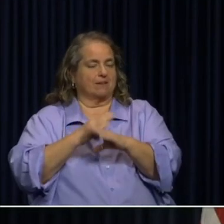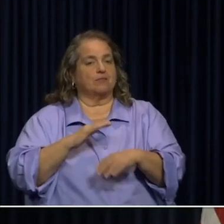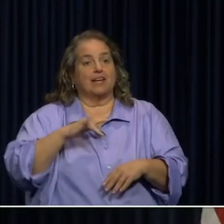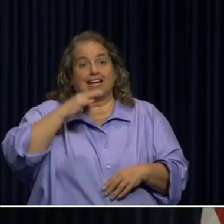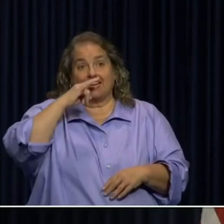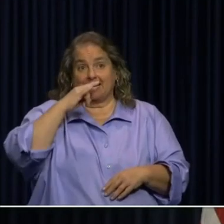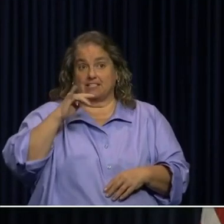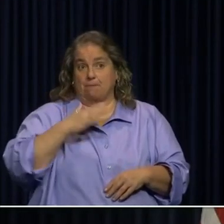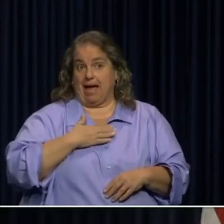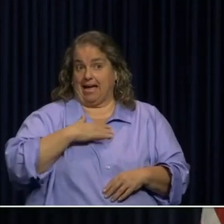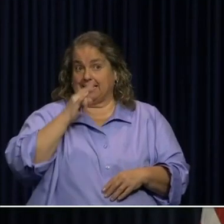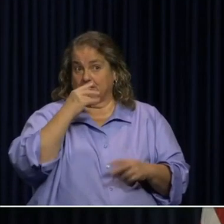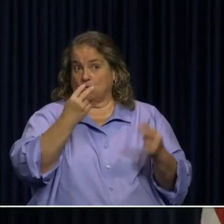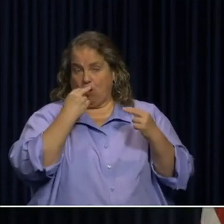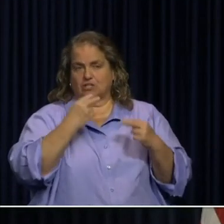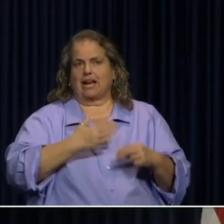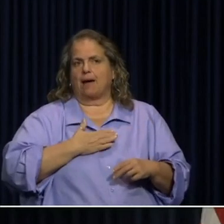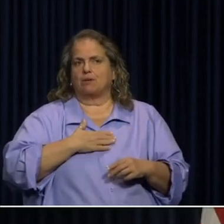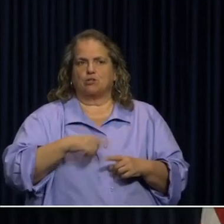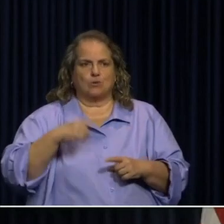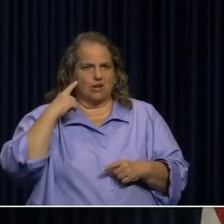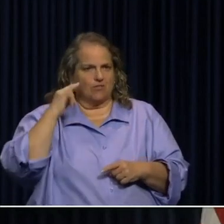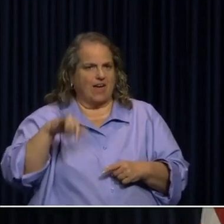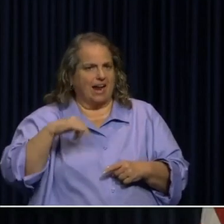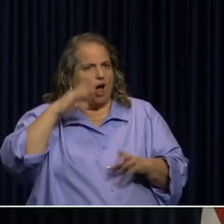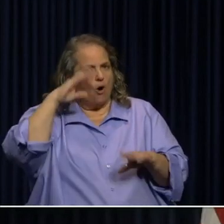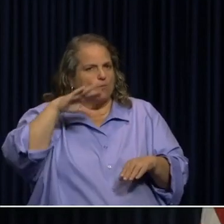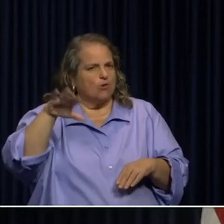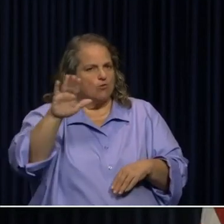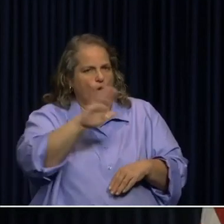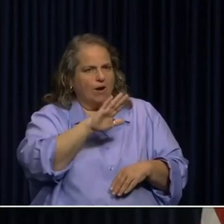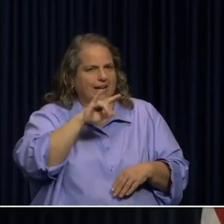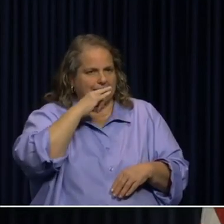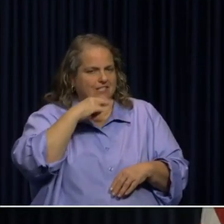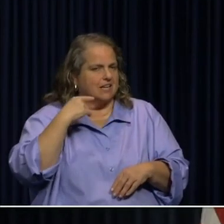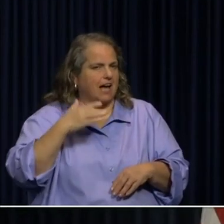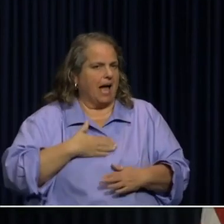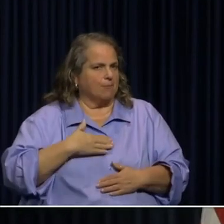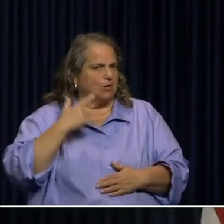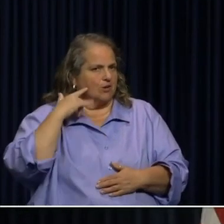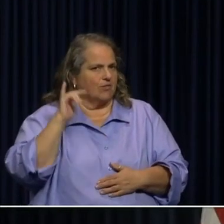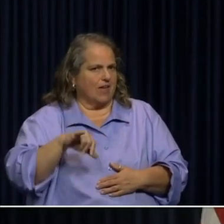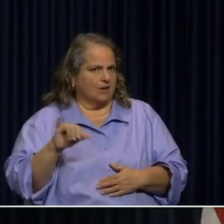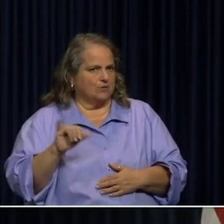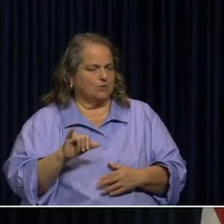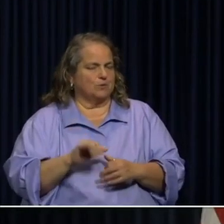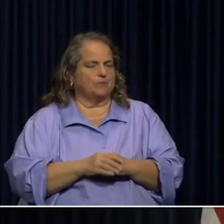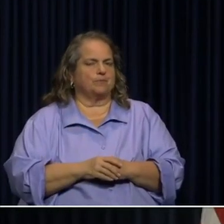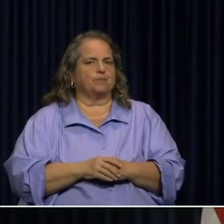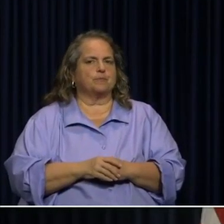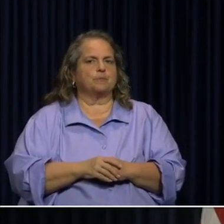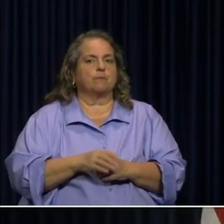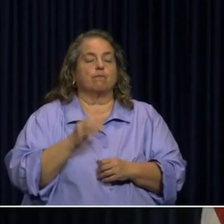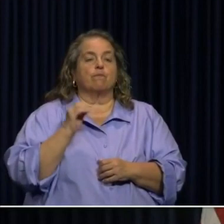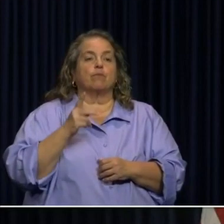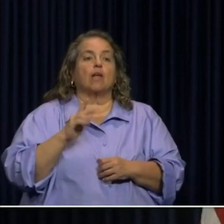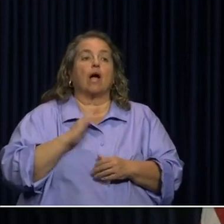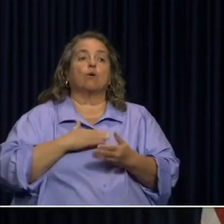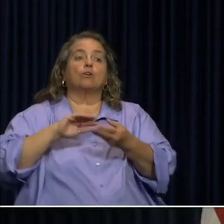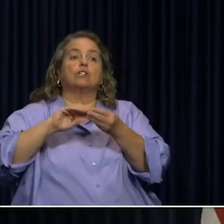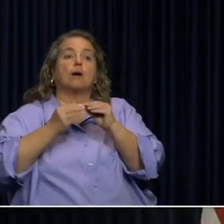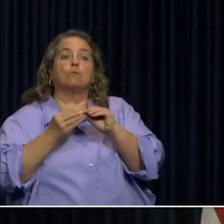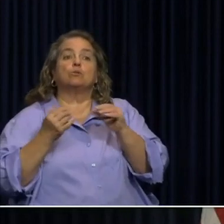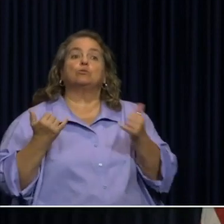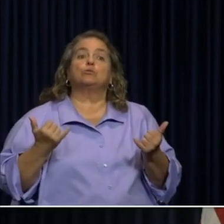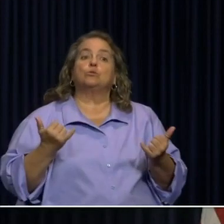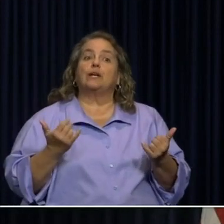that, and I hope yours are too. All right, let's go over our numbers today, and this is